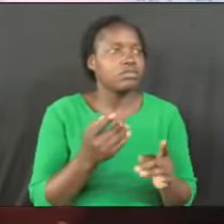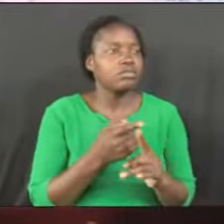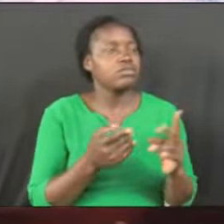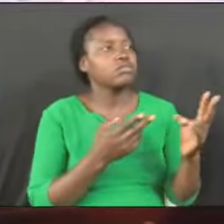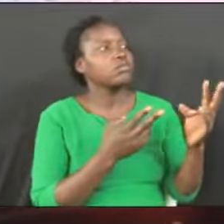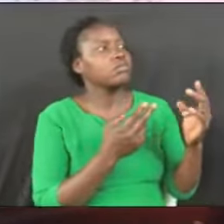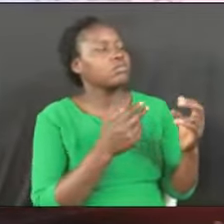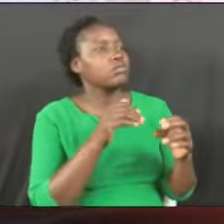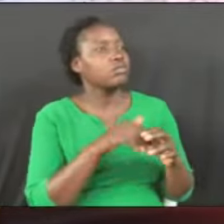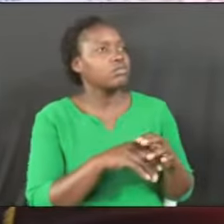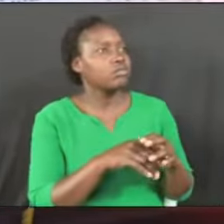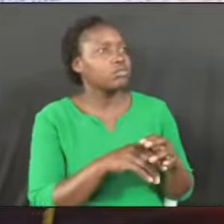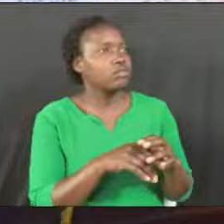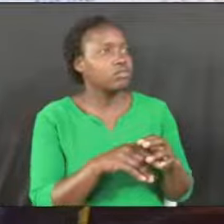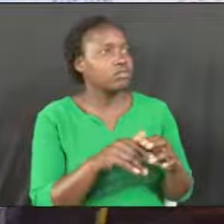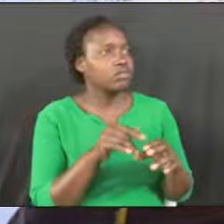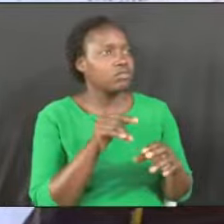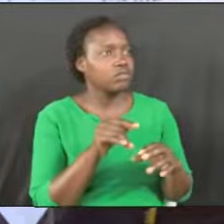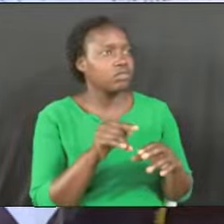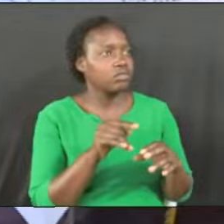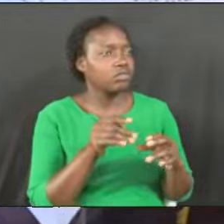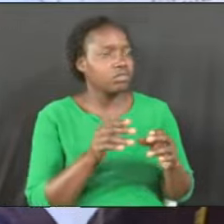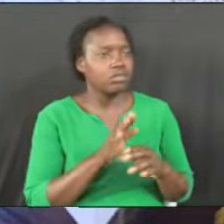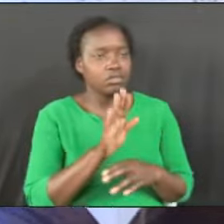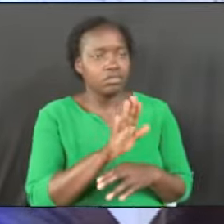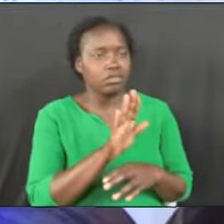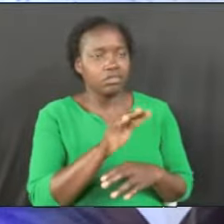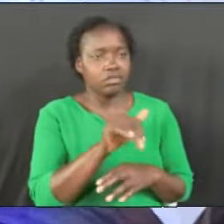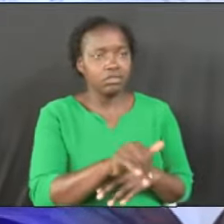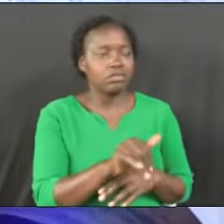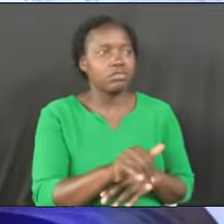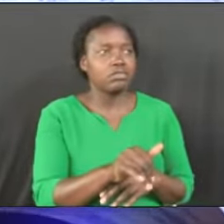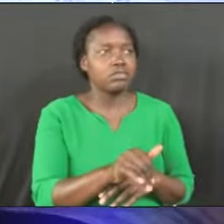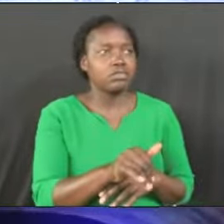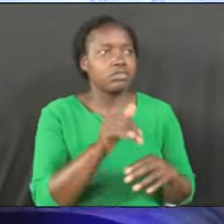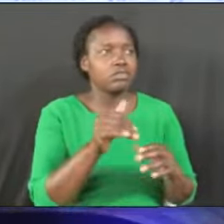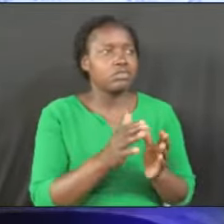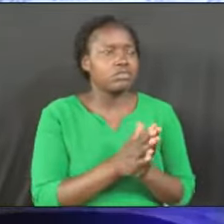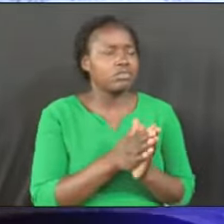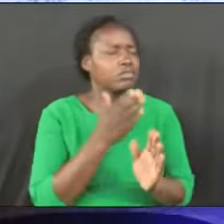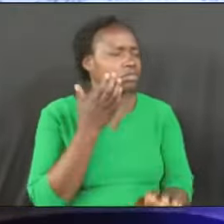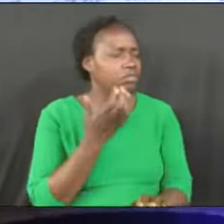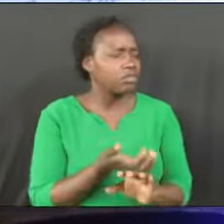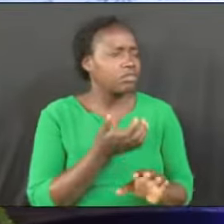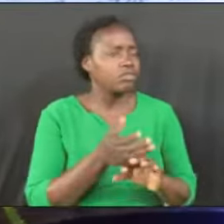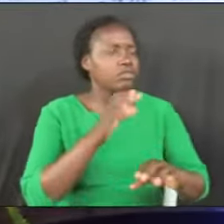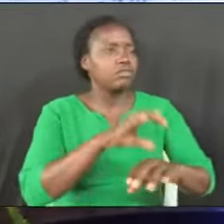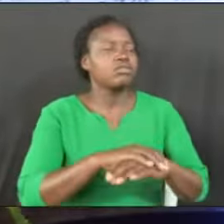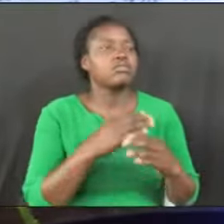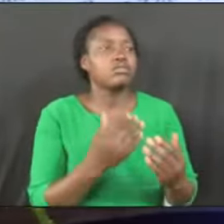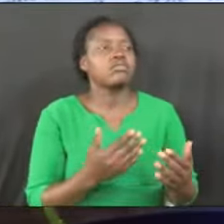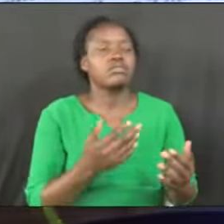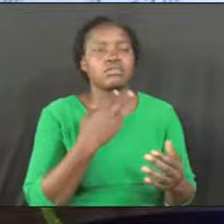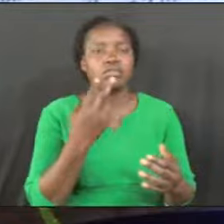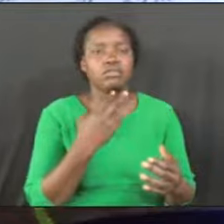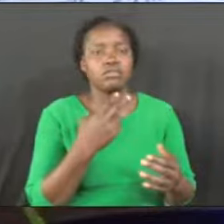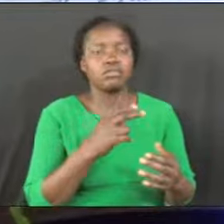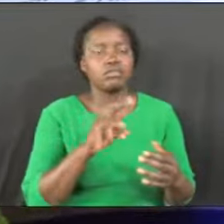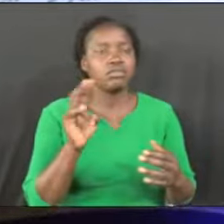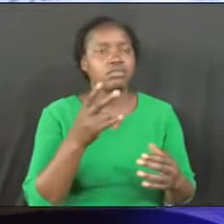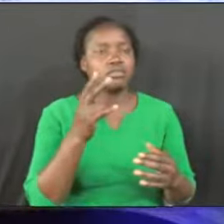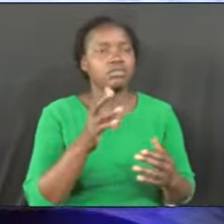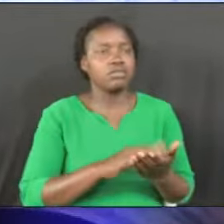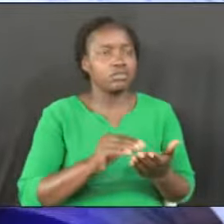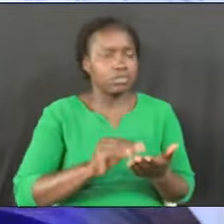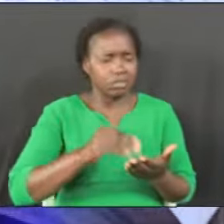in there, they knew that that it was hard to get their child through Adventist education.